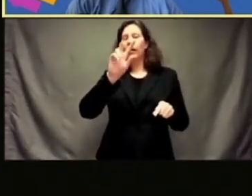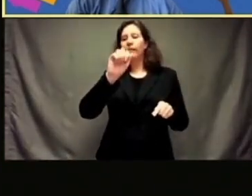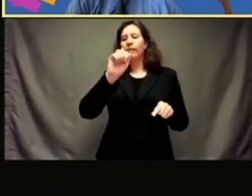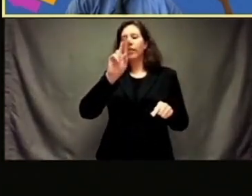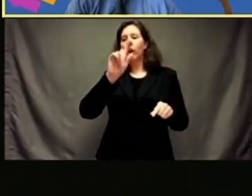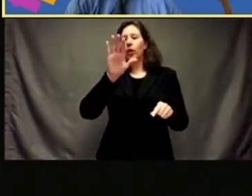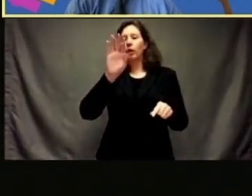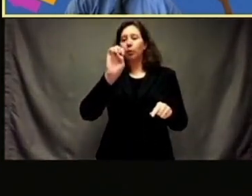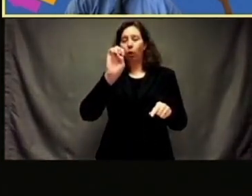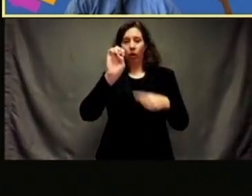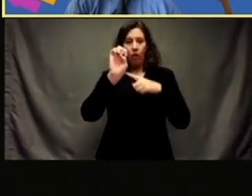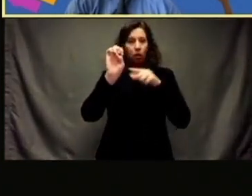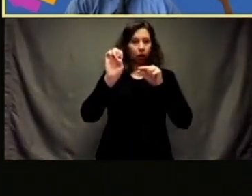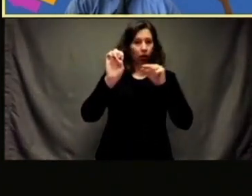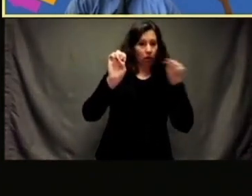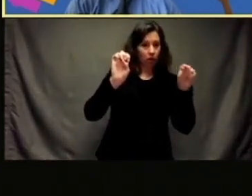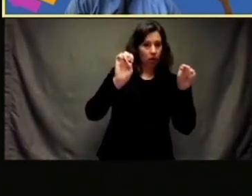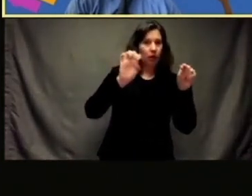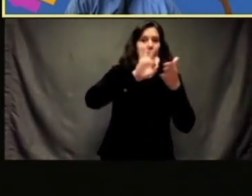to set my counter